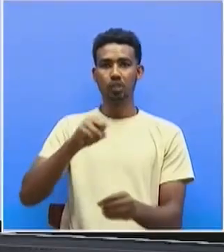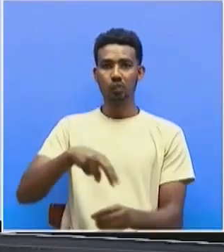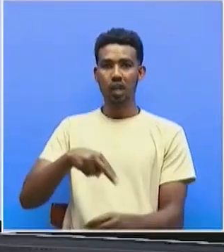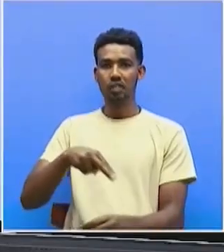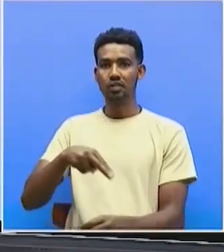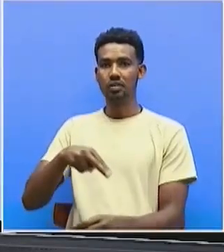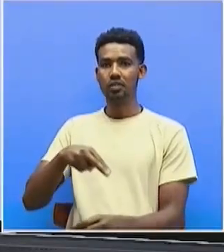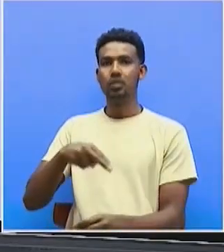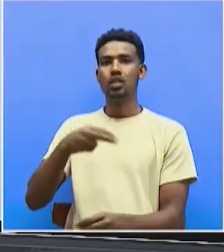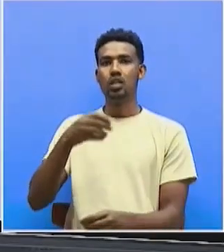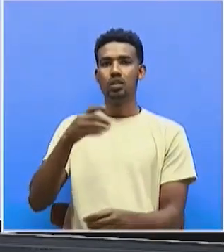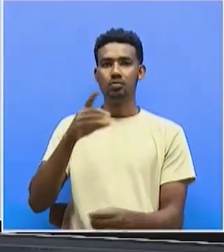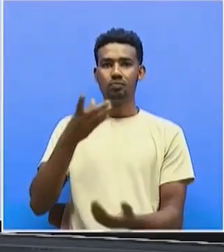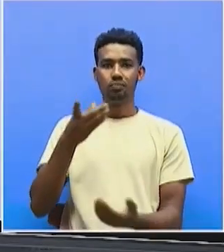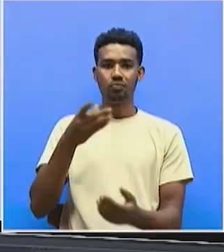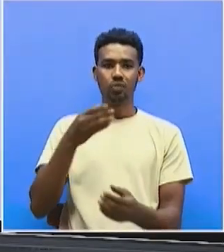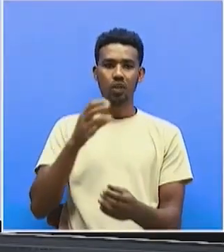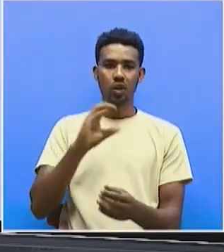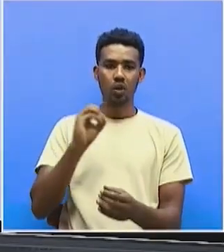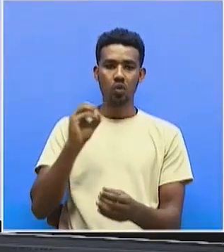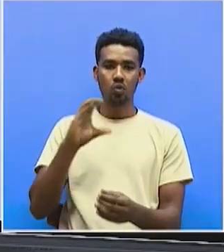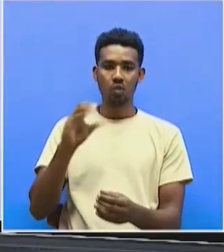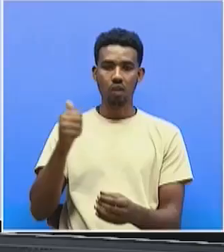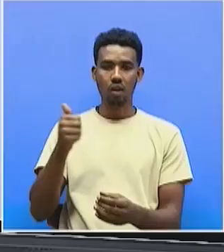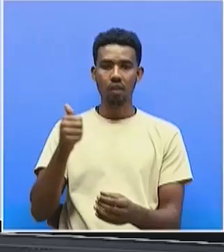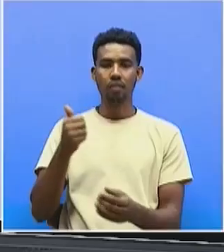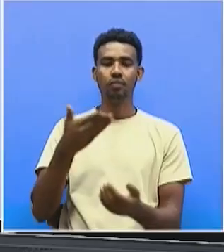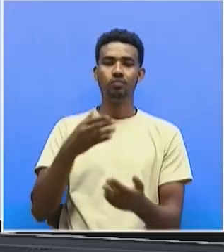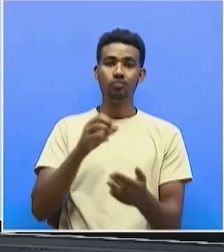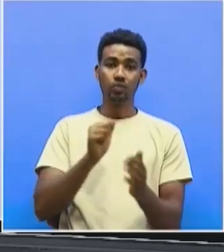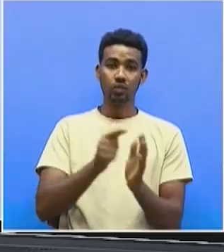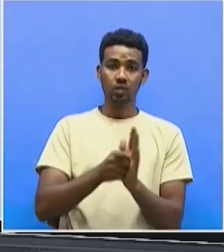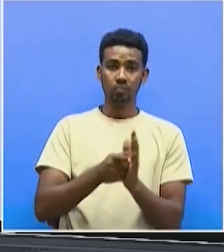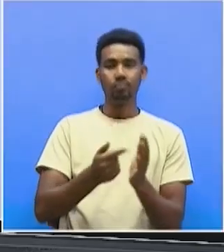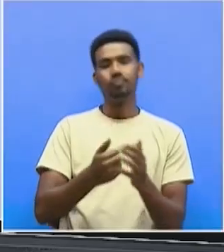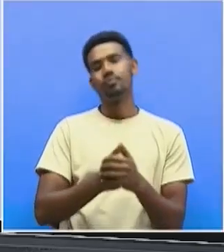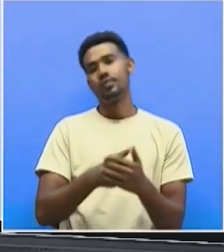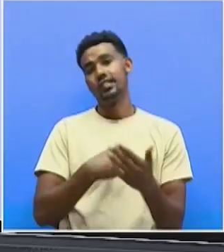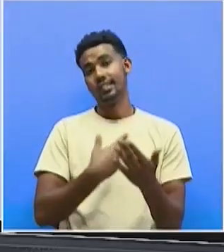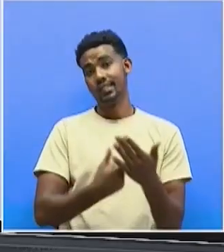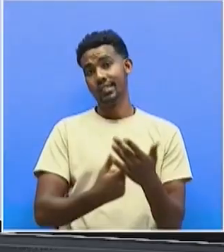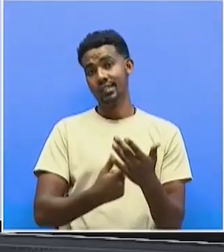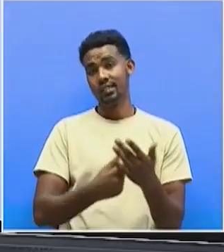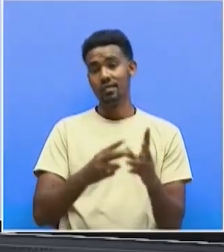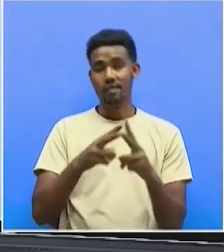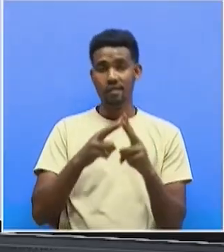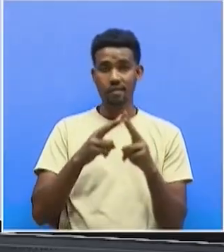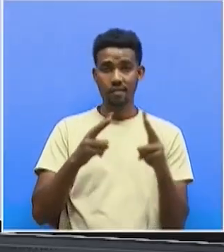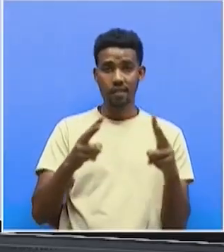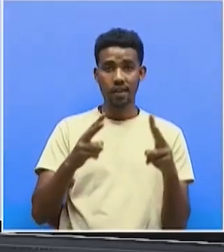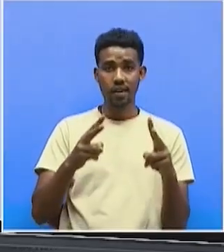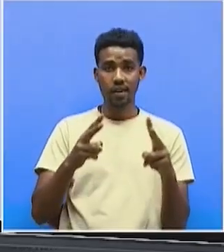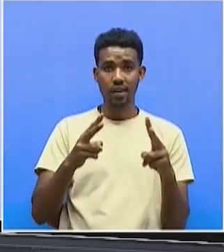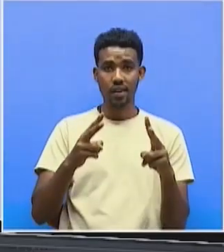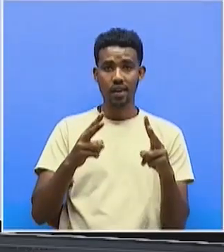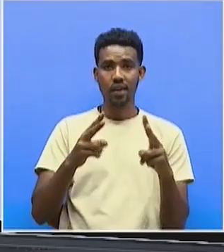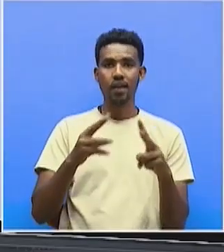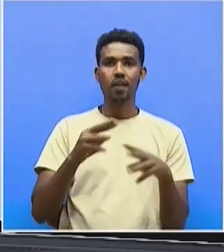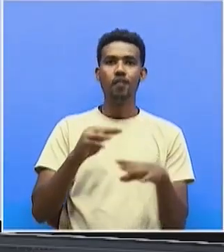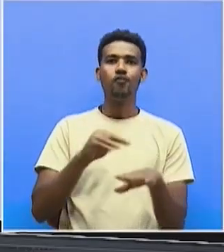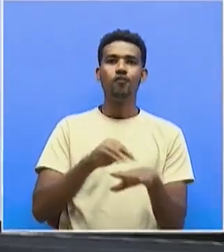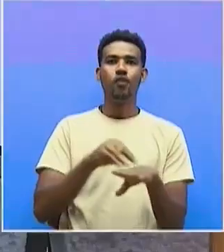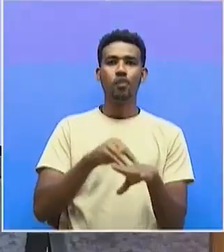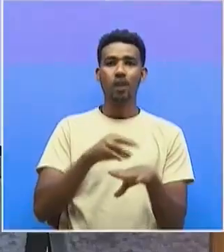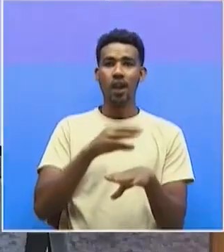is, I prefer water to soda. This is a very formal and